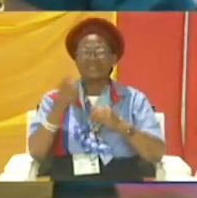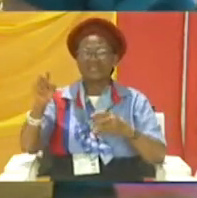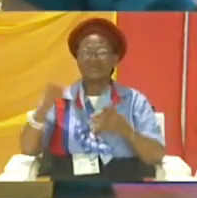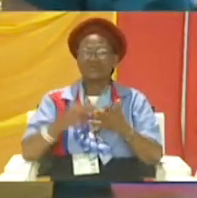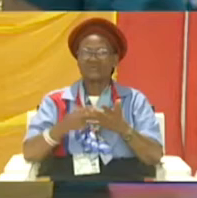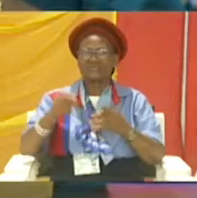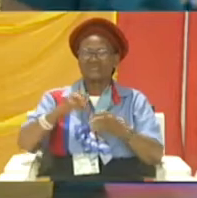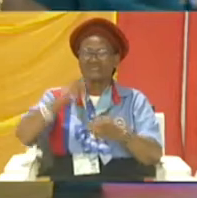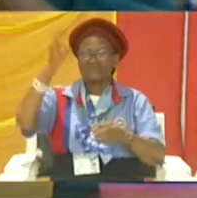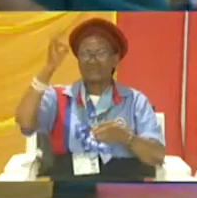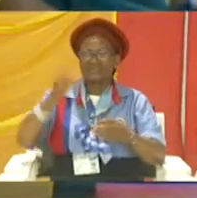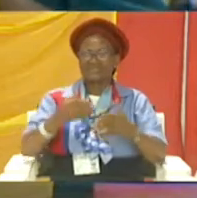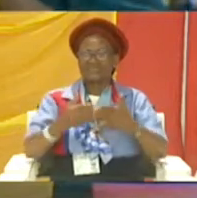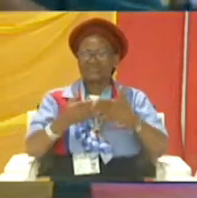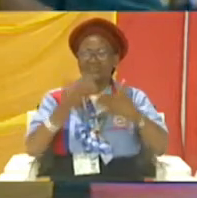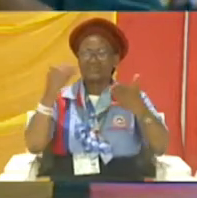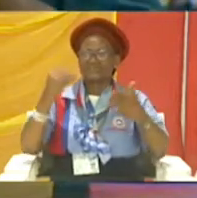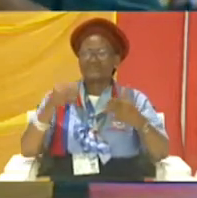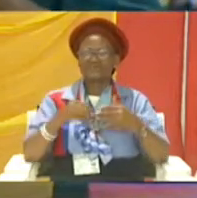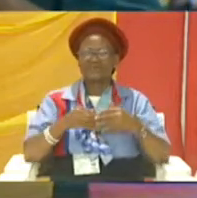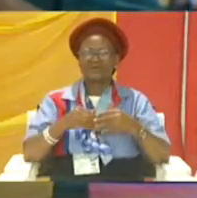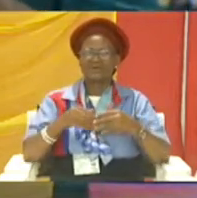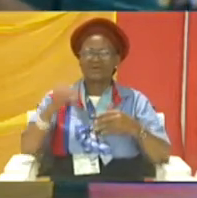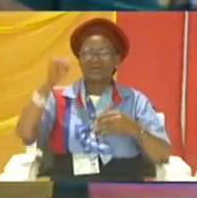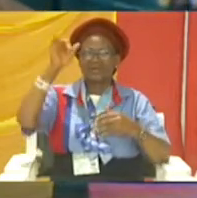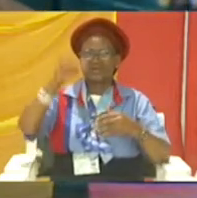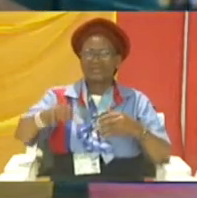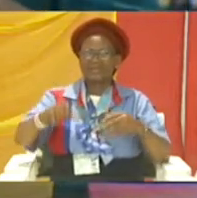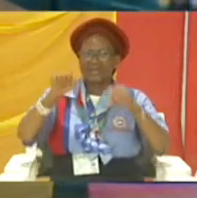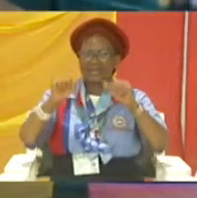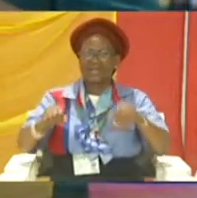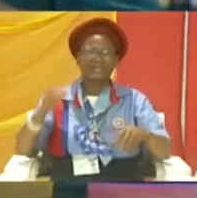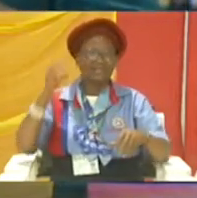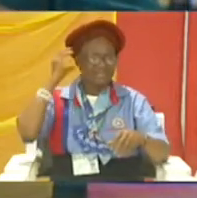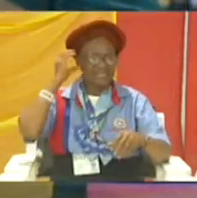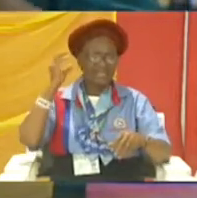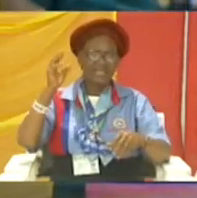before. They can hear him